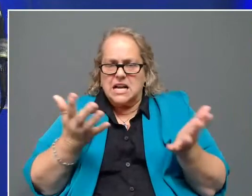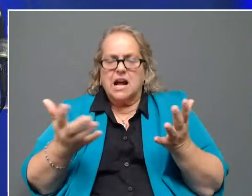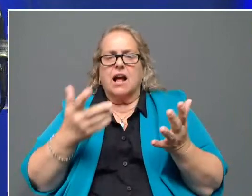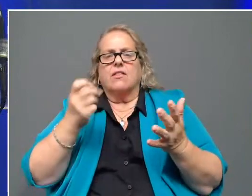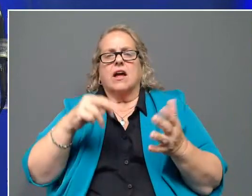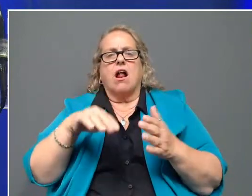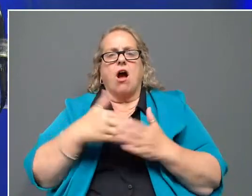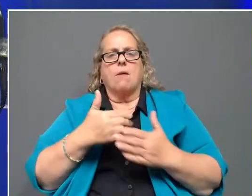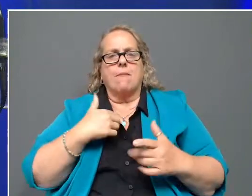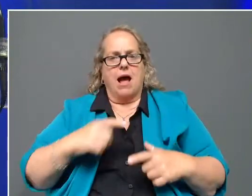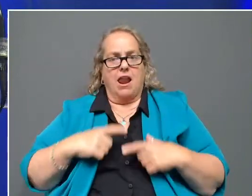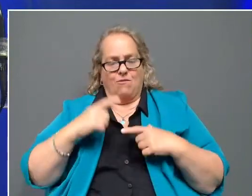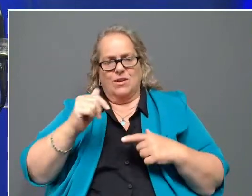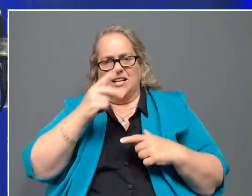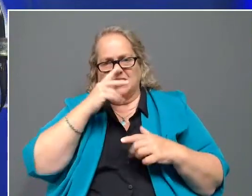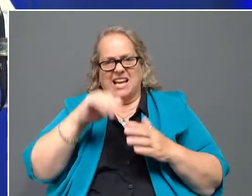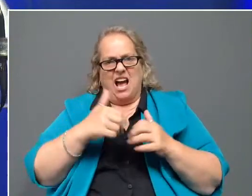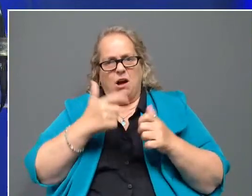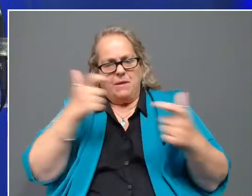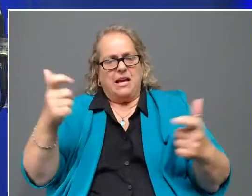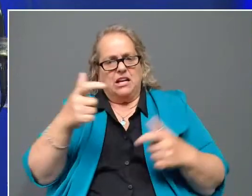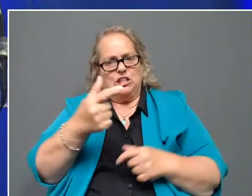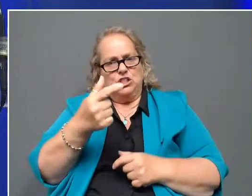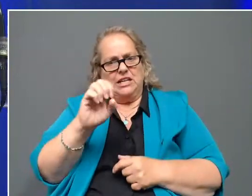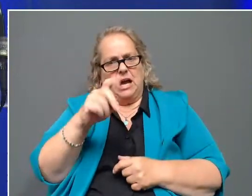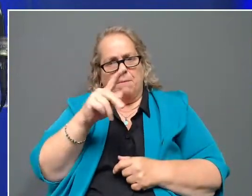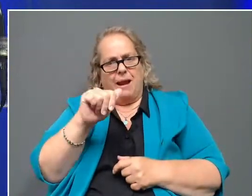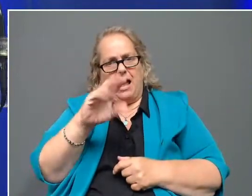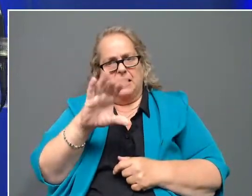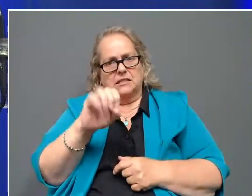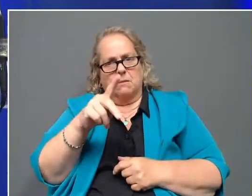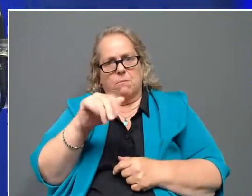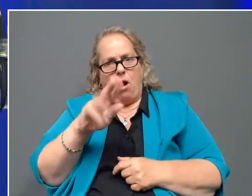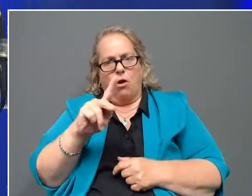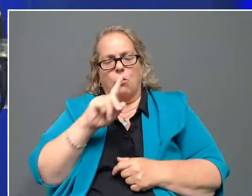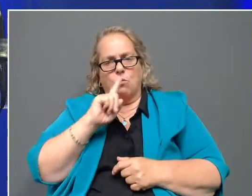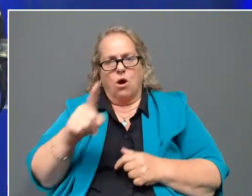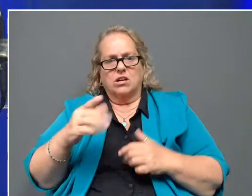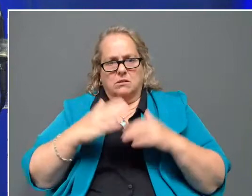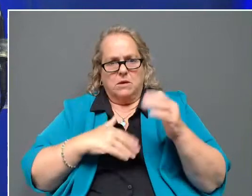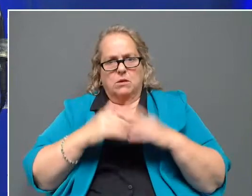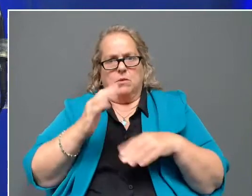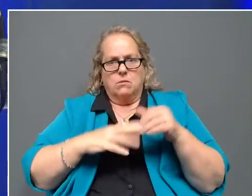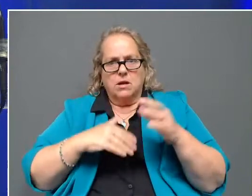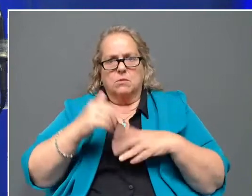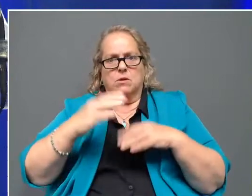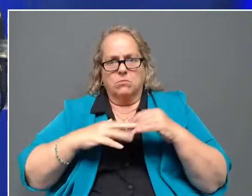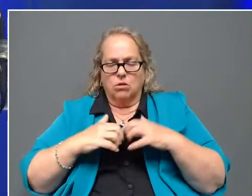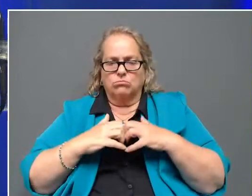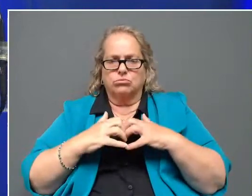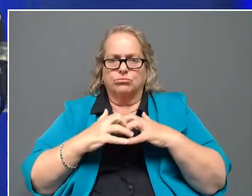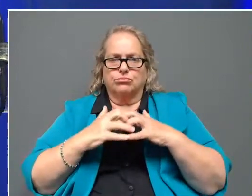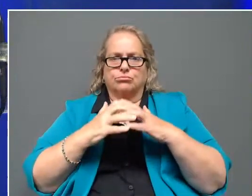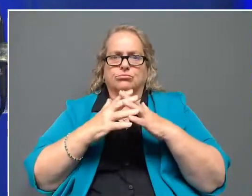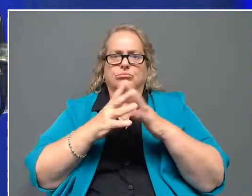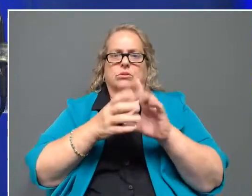huge GE Appliance Park was and how it had declined, and now to see the resurrection is really,